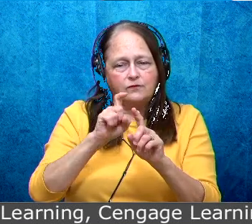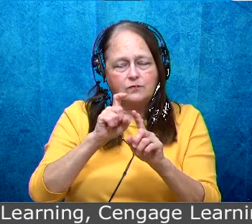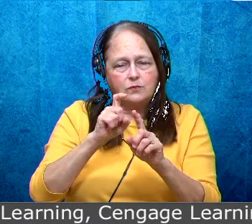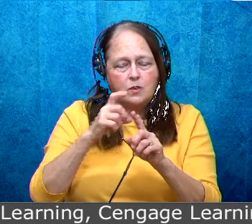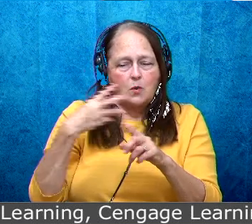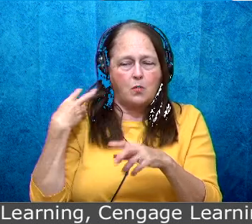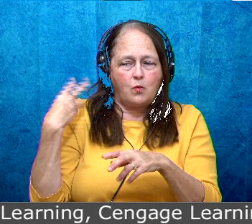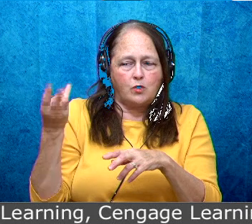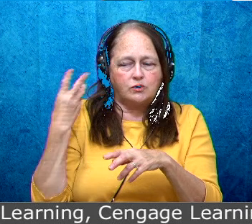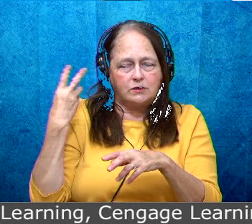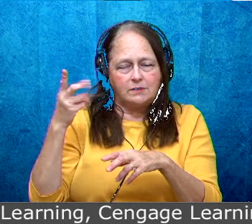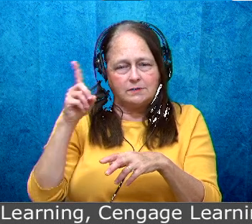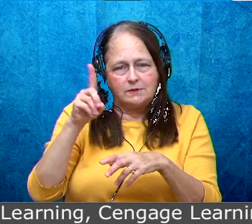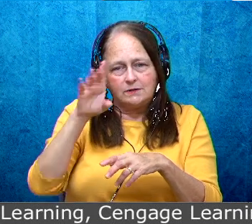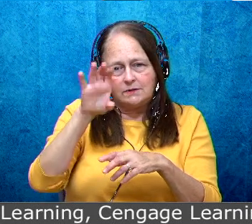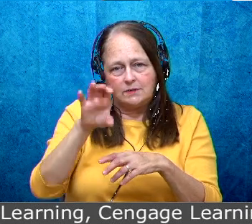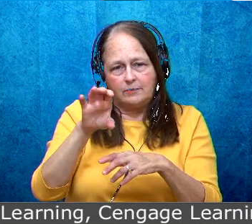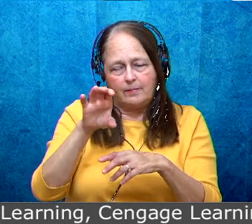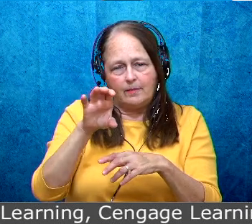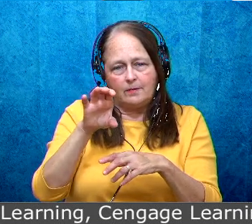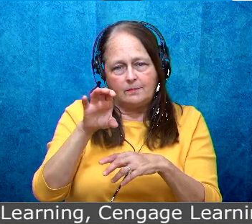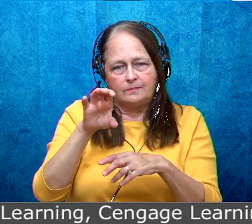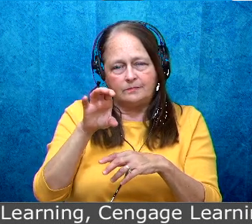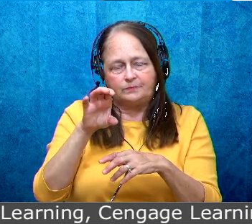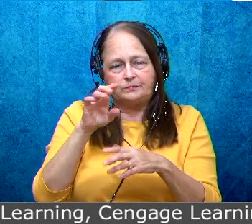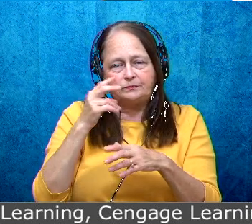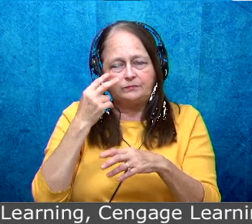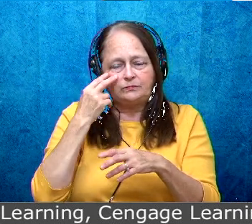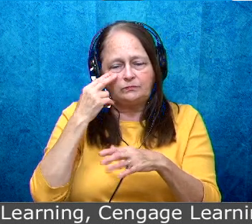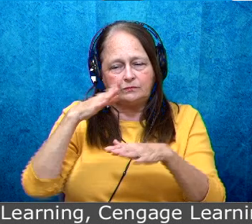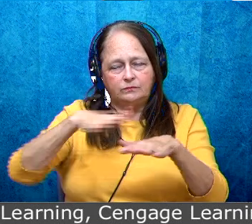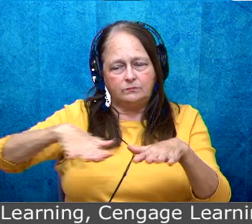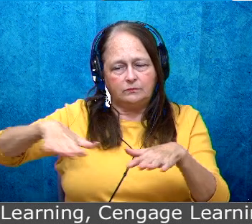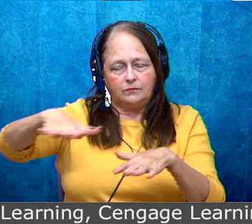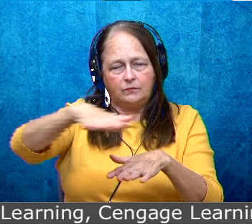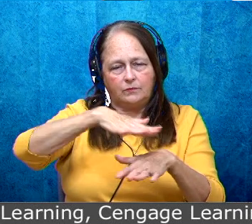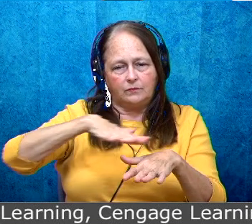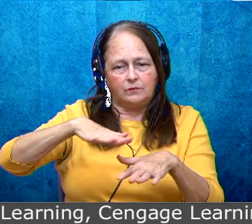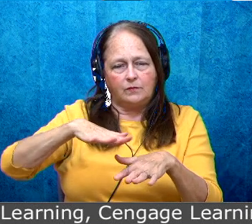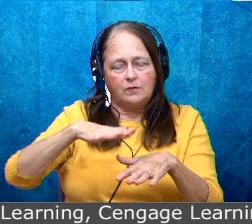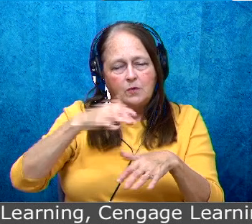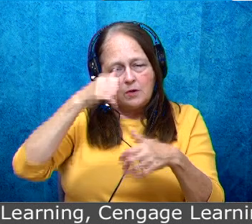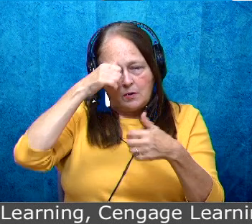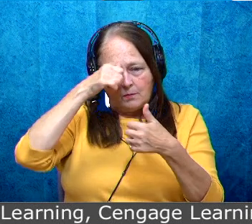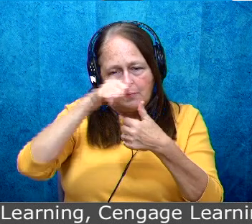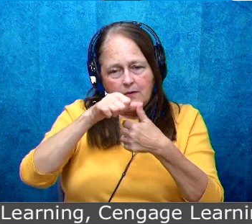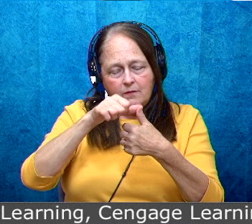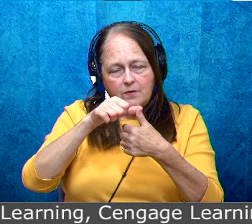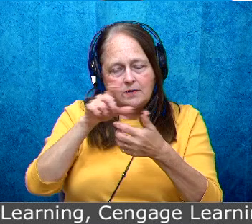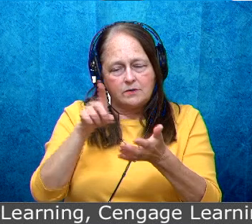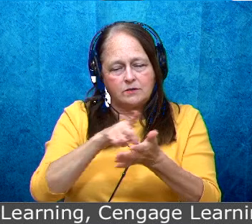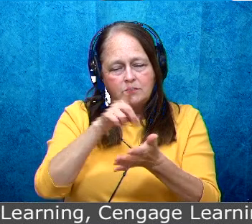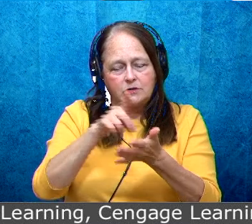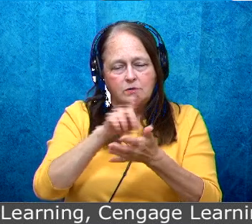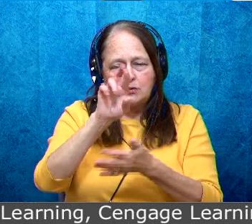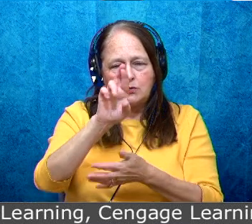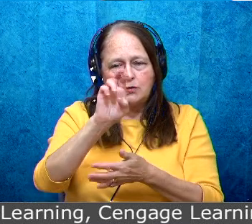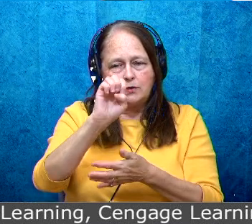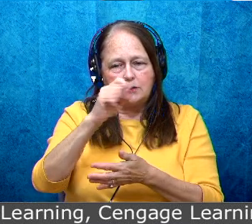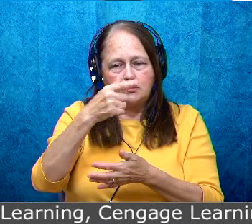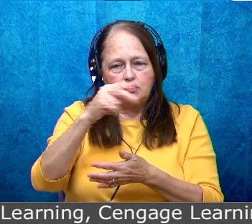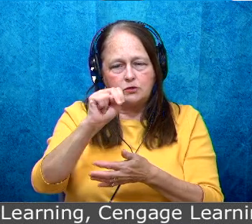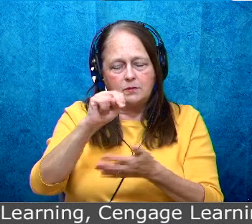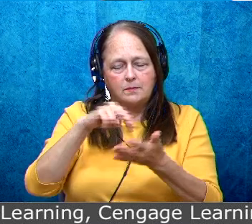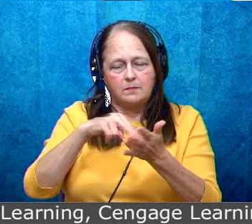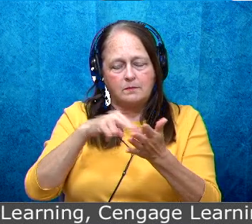Washington, D.C. And so we want to look at this region. And of course, let's remember what the definition of a region is.